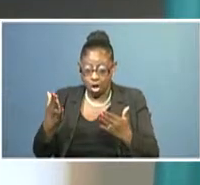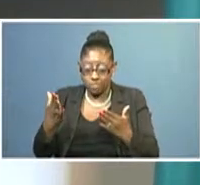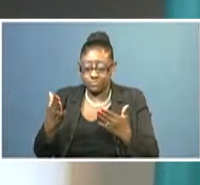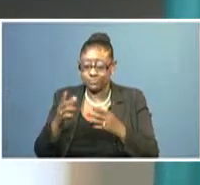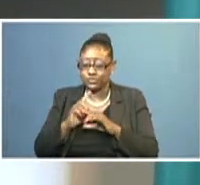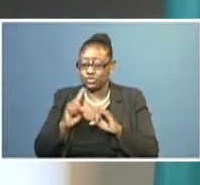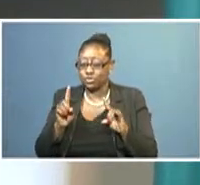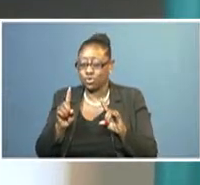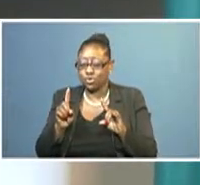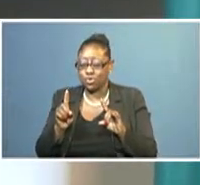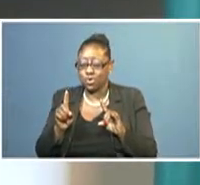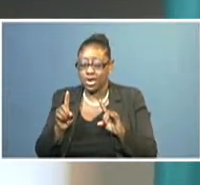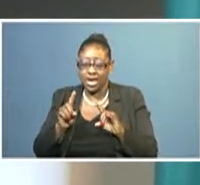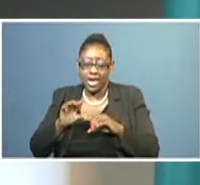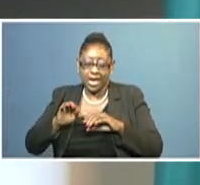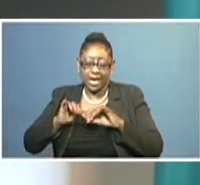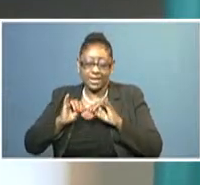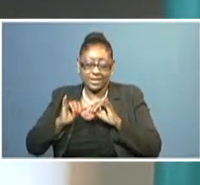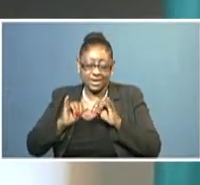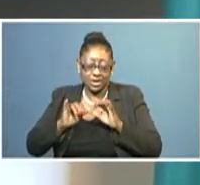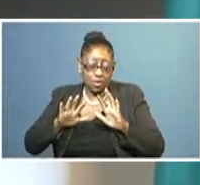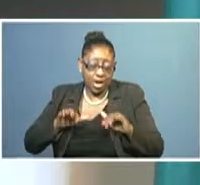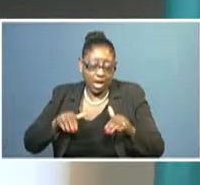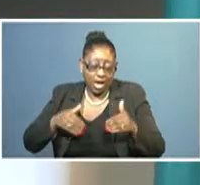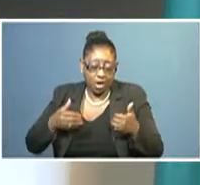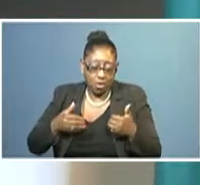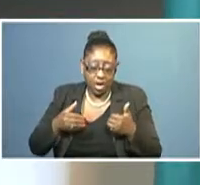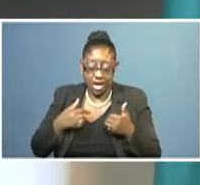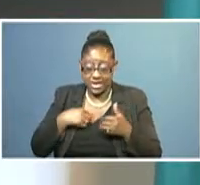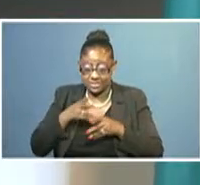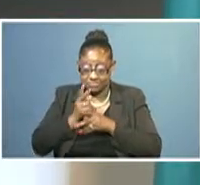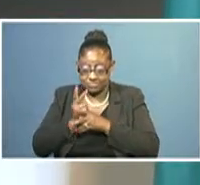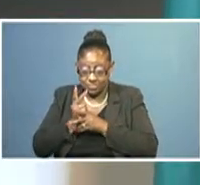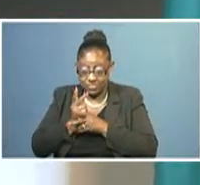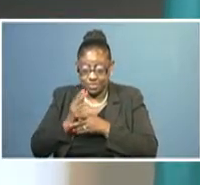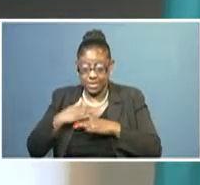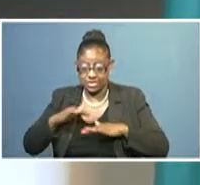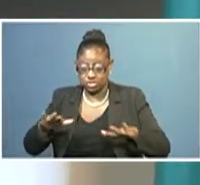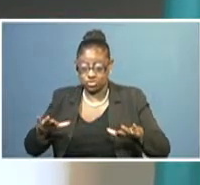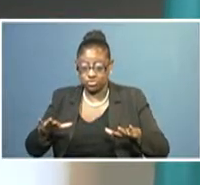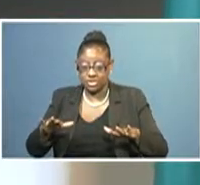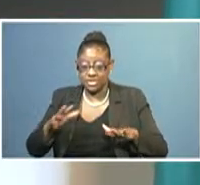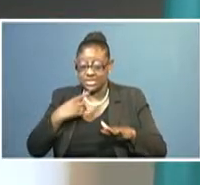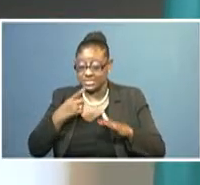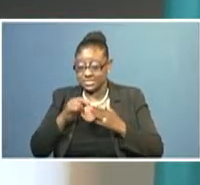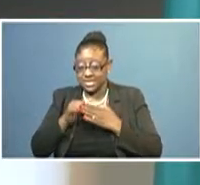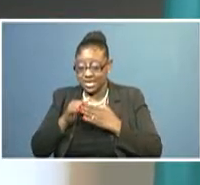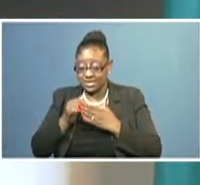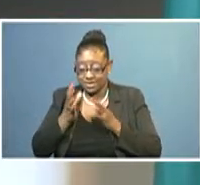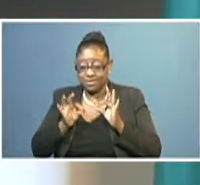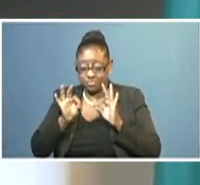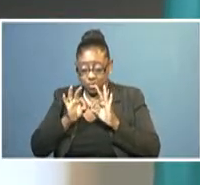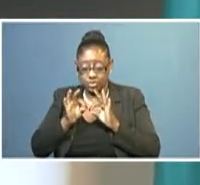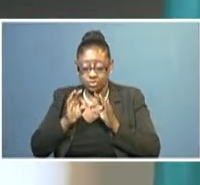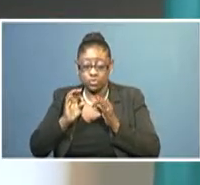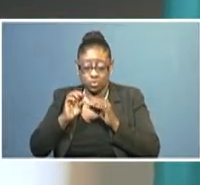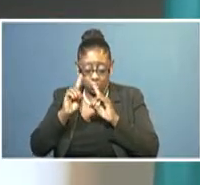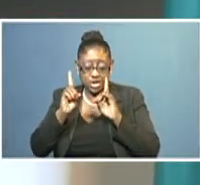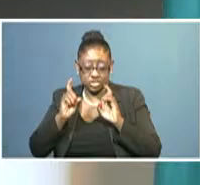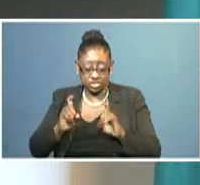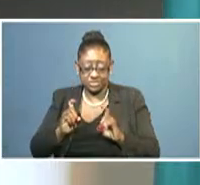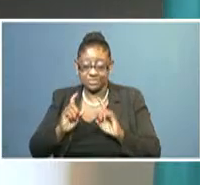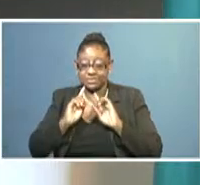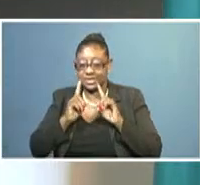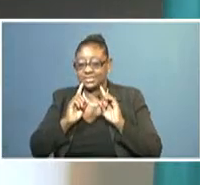situation. How am I going to manage? How am I going to take care of my children? These are very important questions. Christie goes on